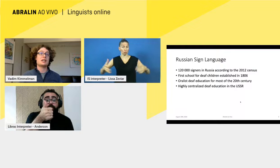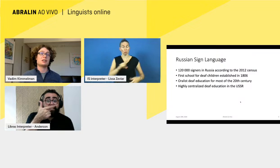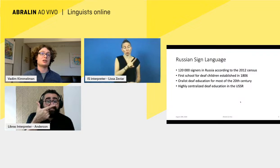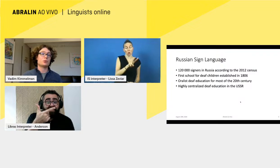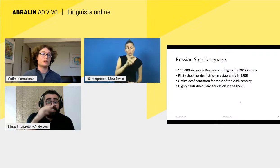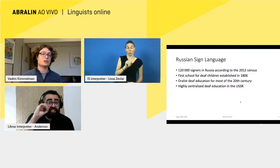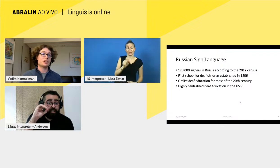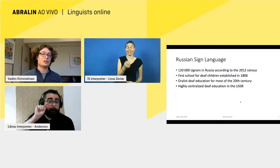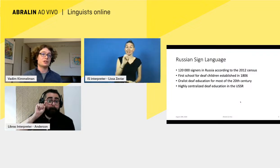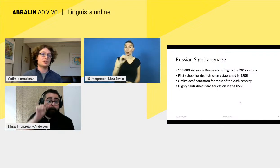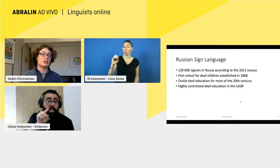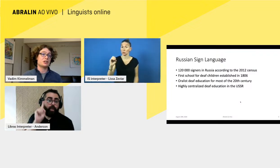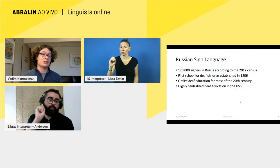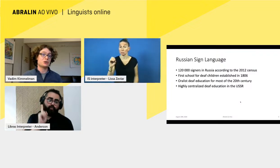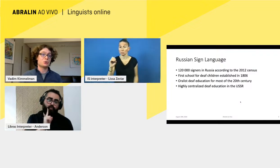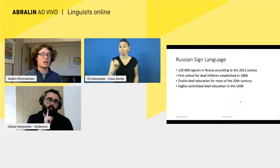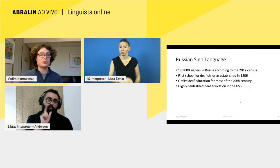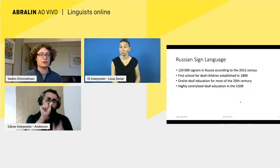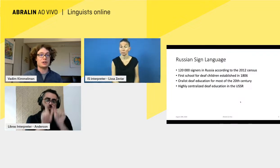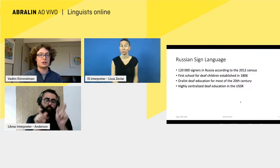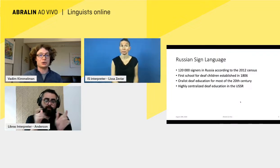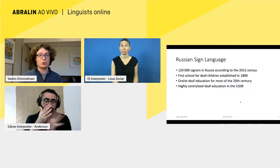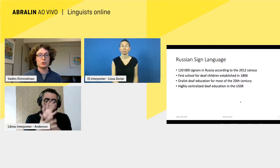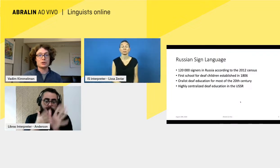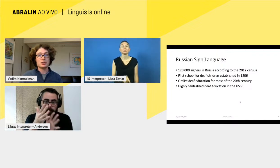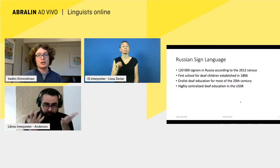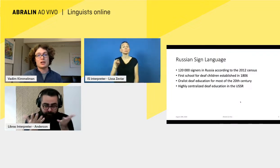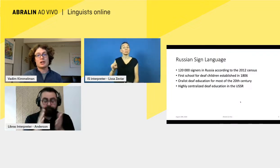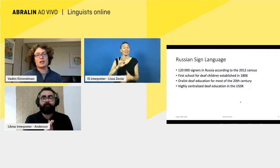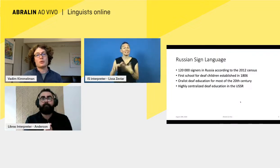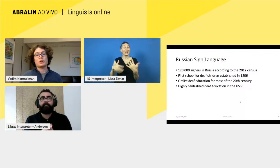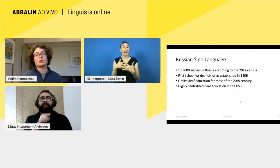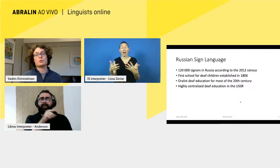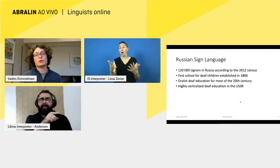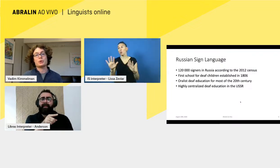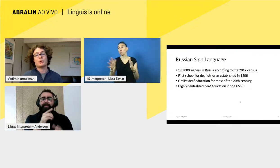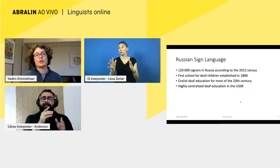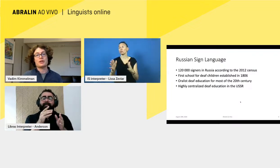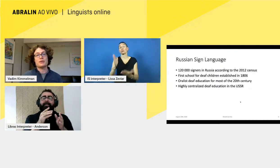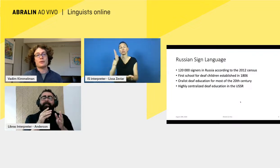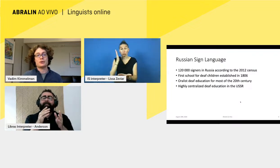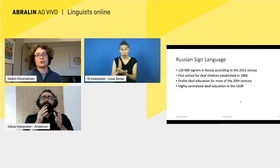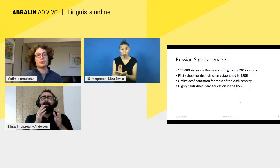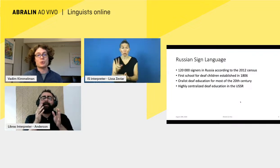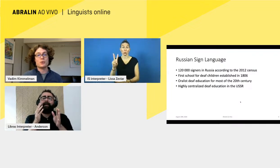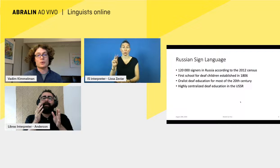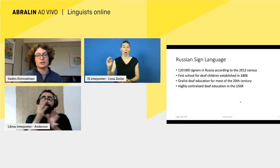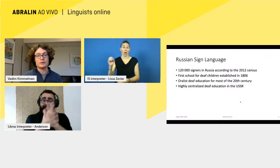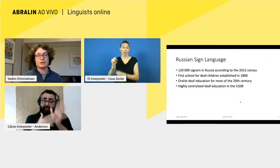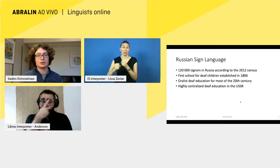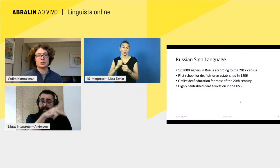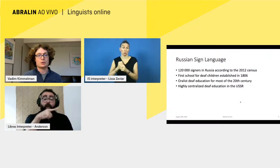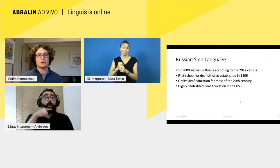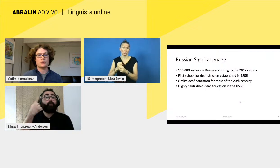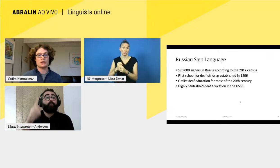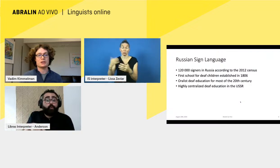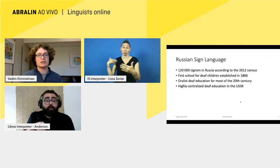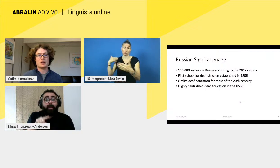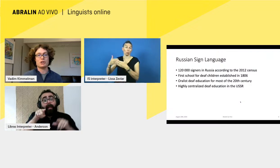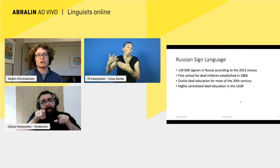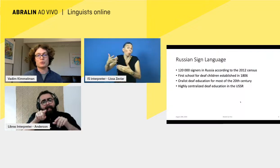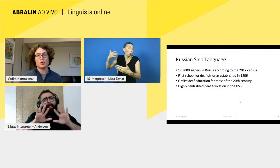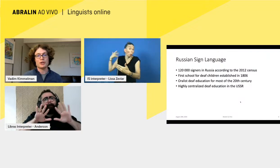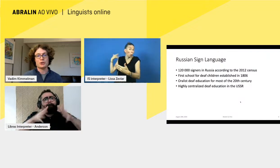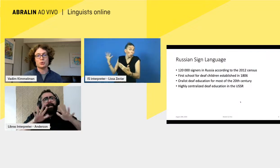It is a sign language that is at least 200 years old, because we know that the first school for deaf children